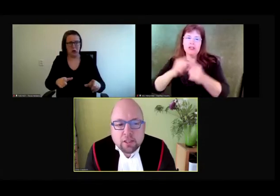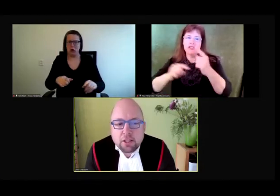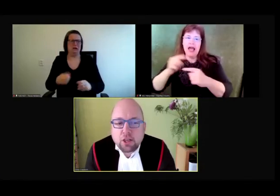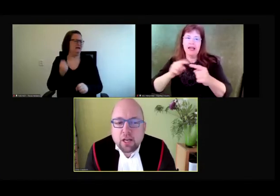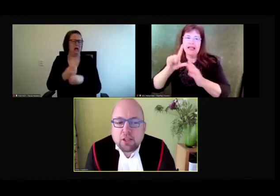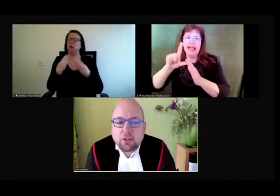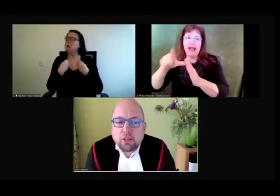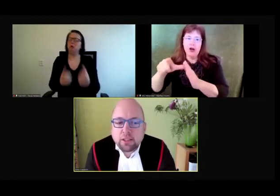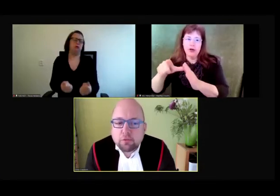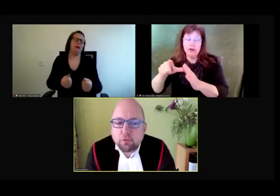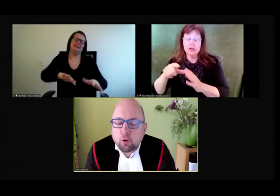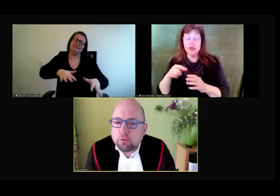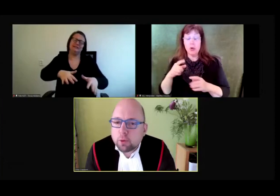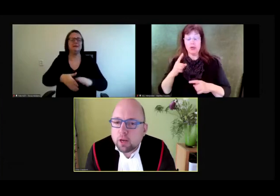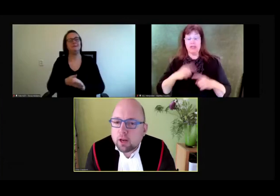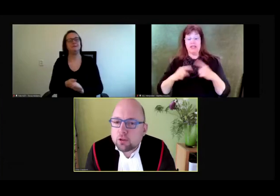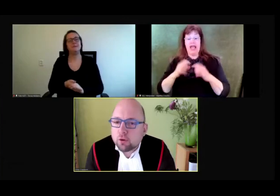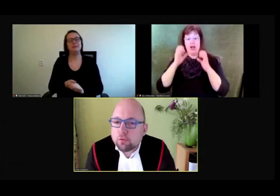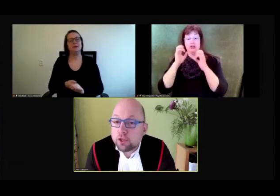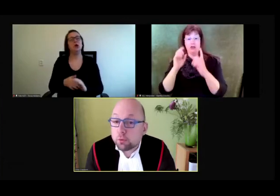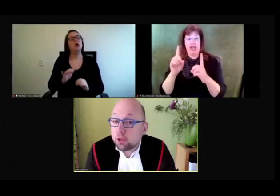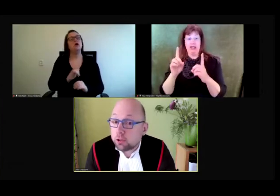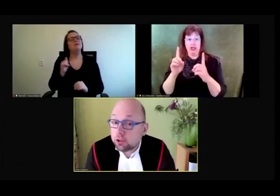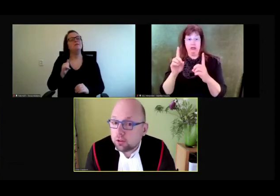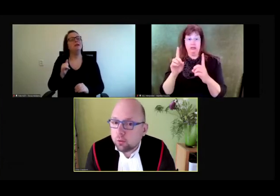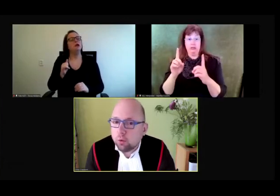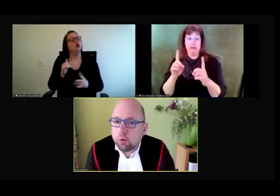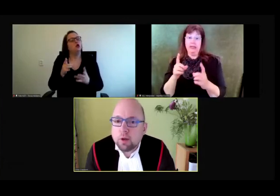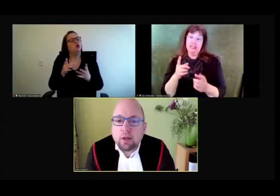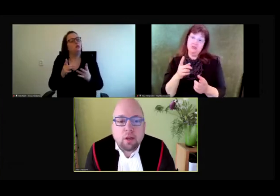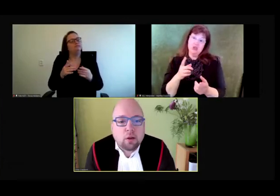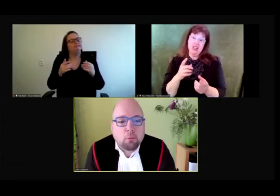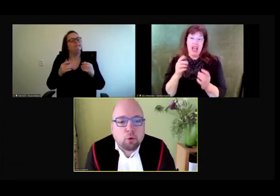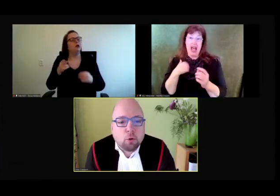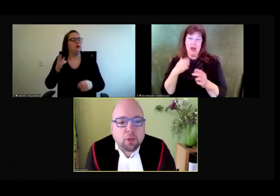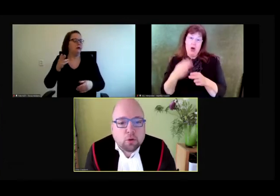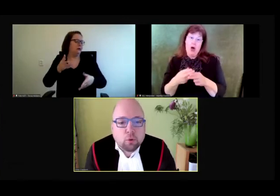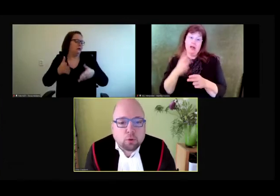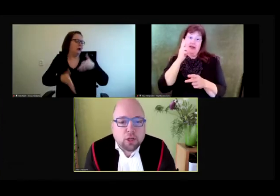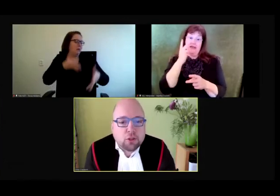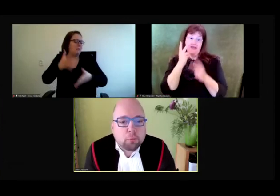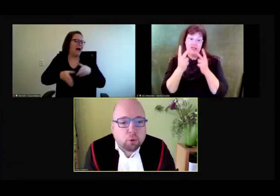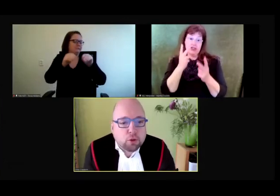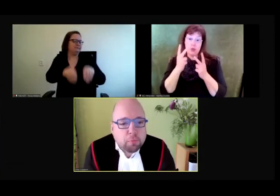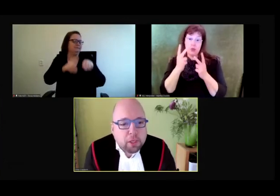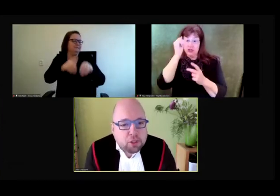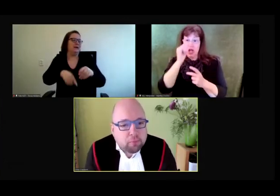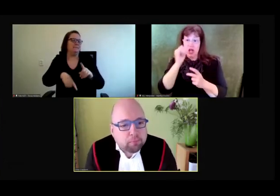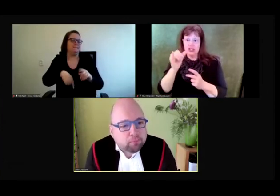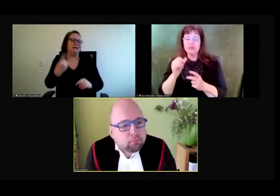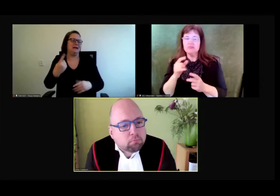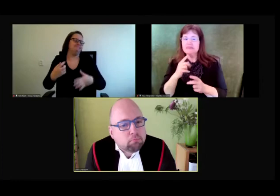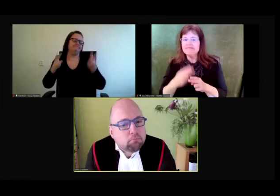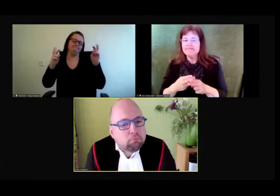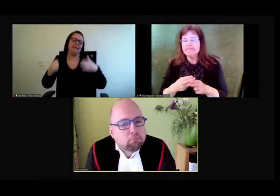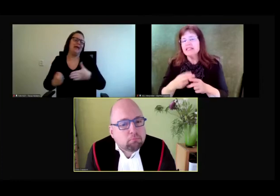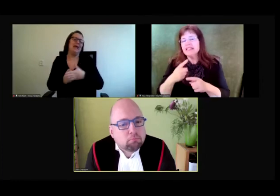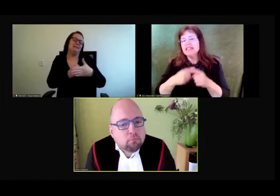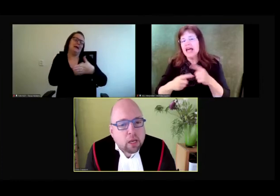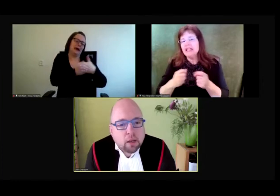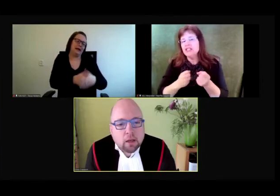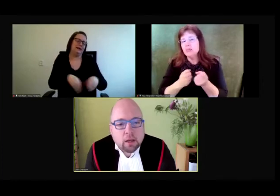So much signed education takes the form of what I like to call visual Dutch, or more commonly called sign-supported speech.